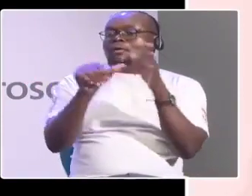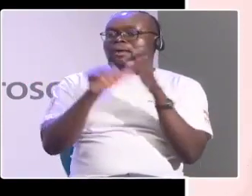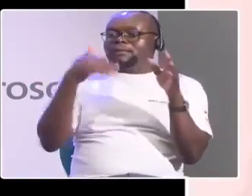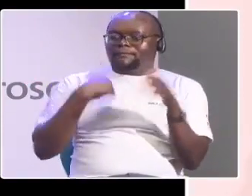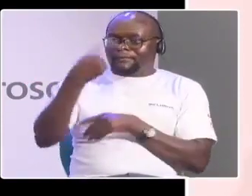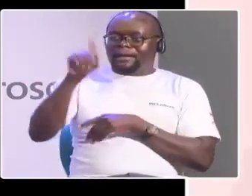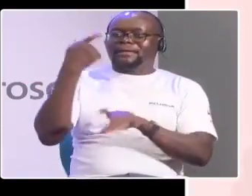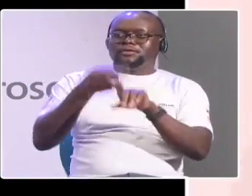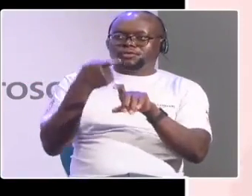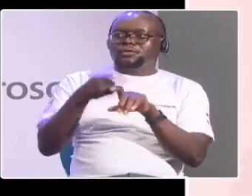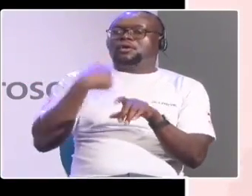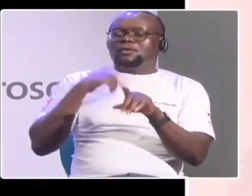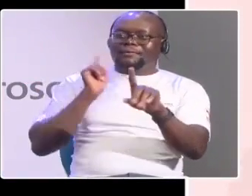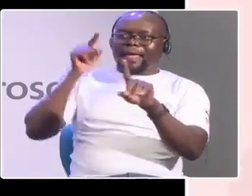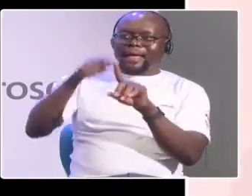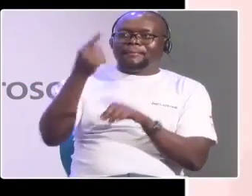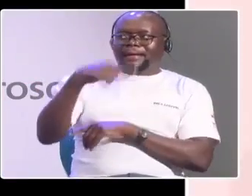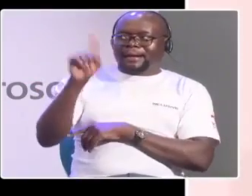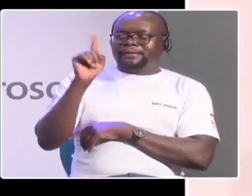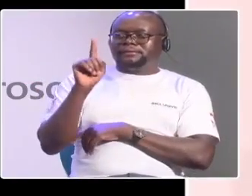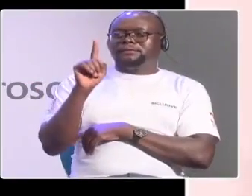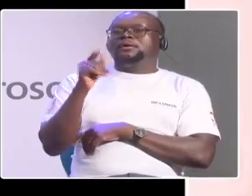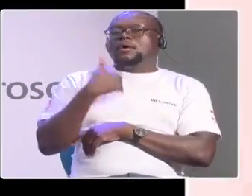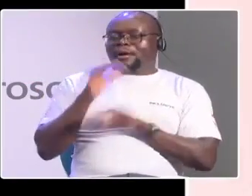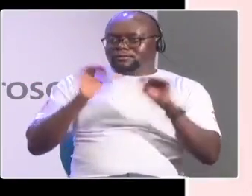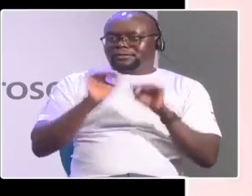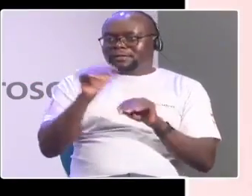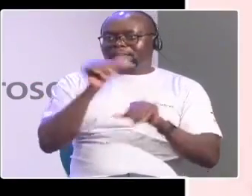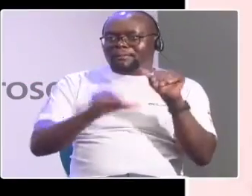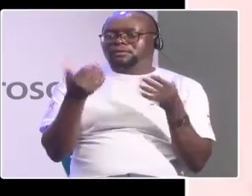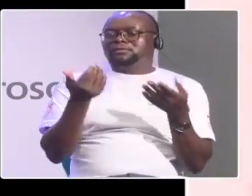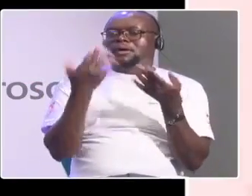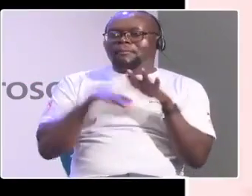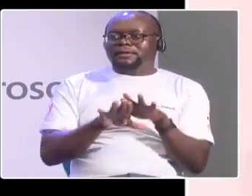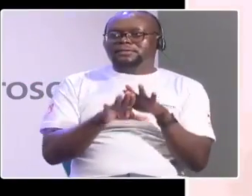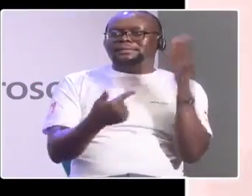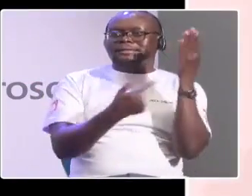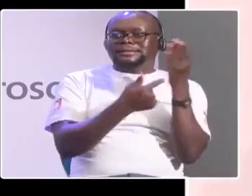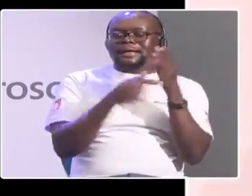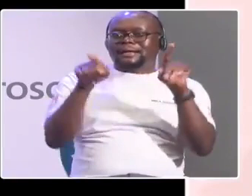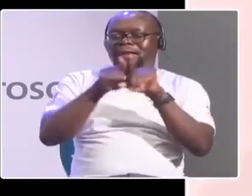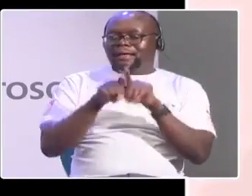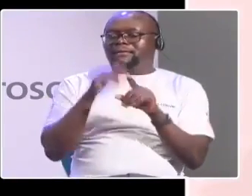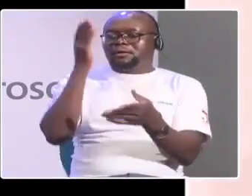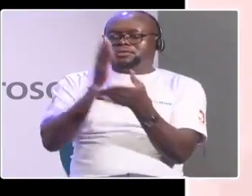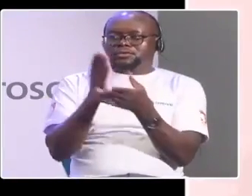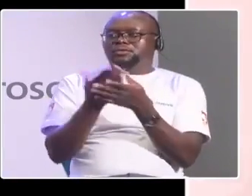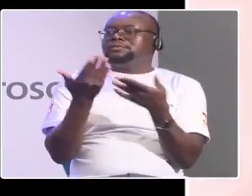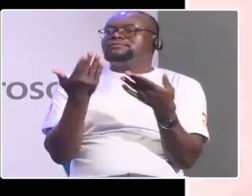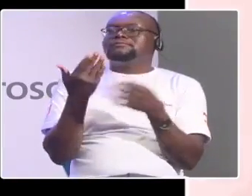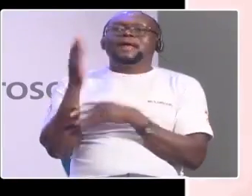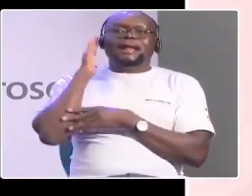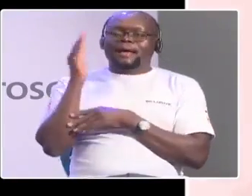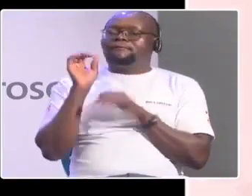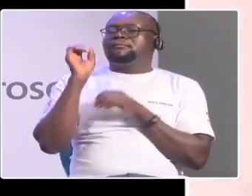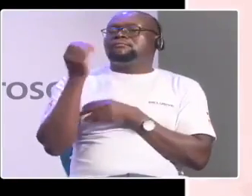right tools, if you have the right intention. And then we get to teach them about mainstream tech, like the really, really scary deaf alarm